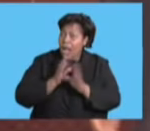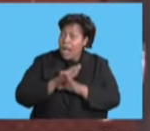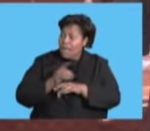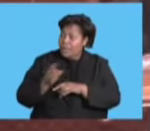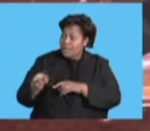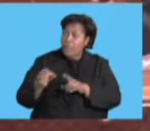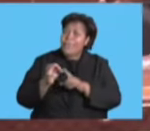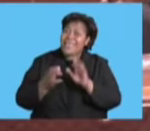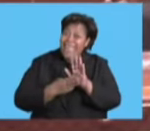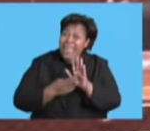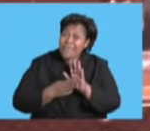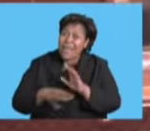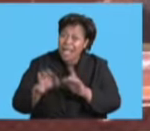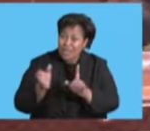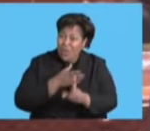assault?